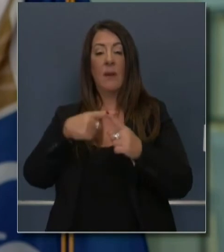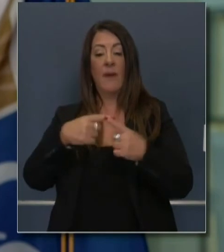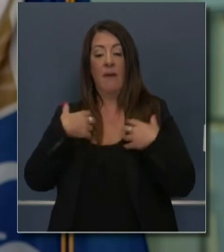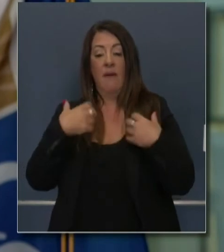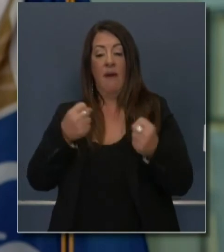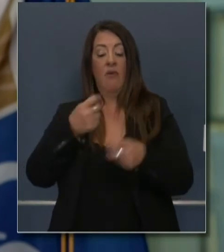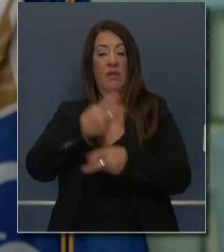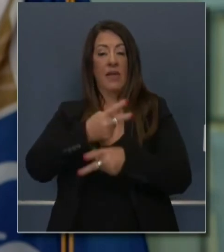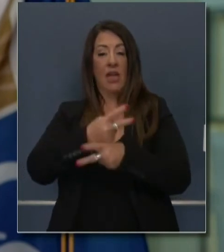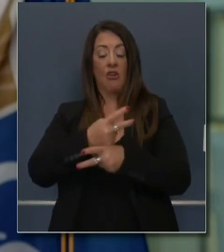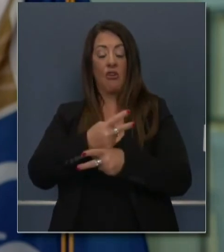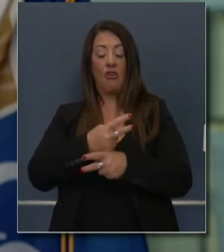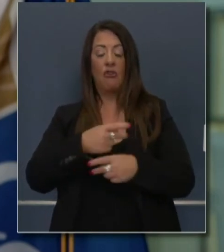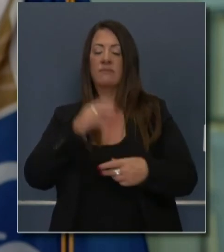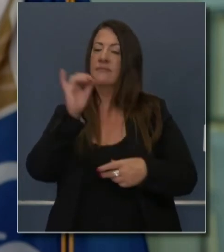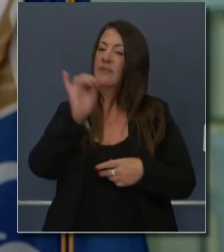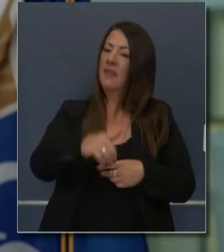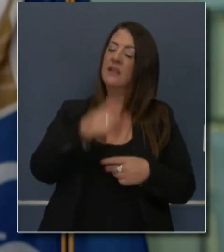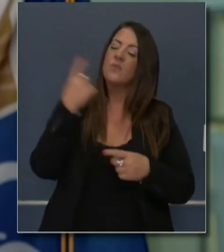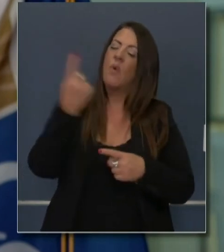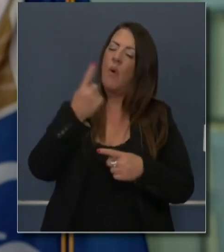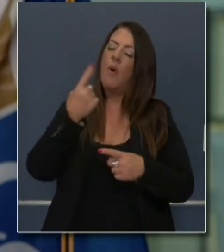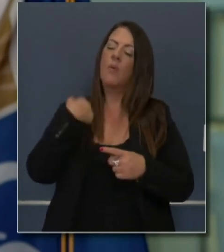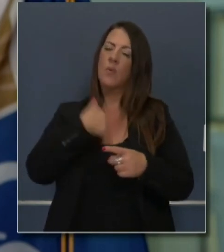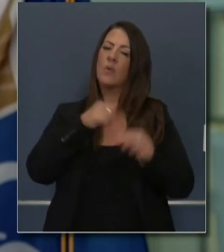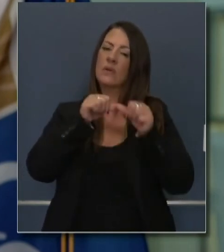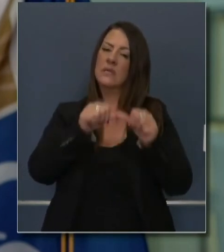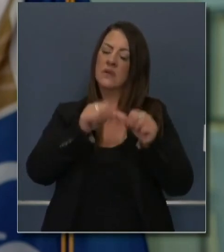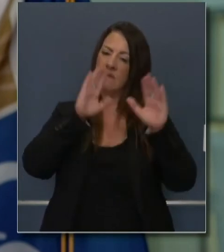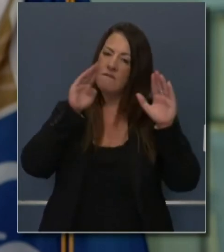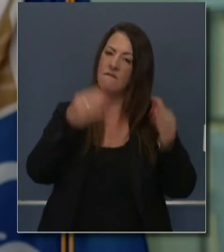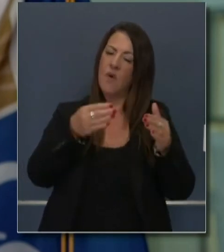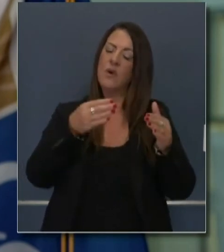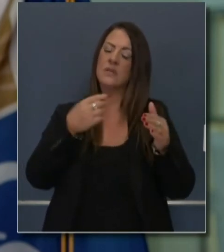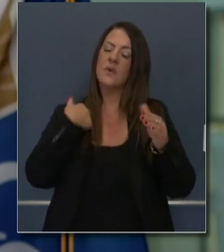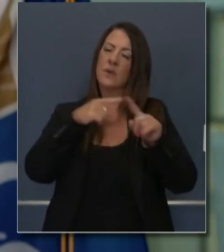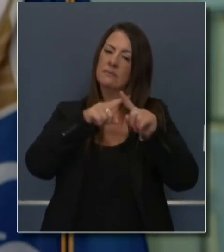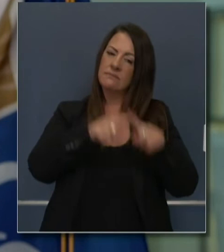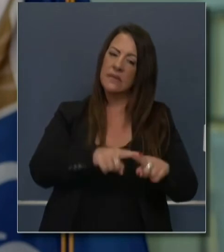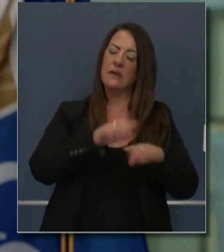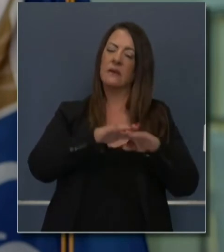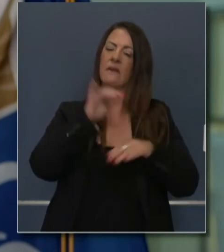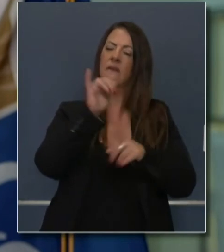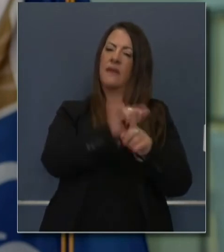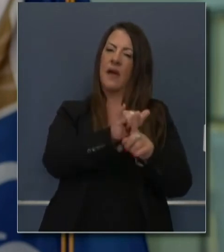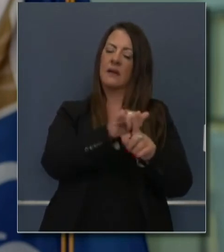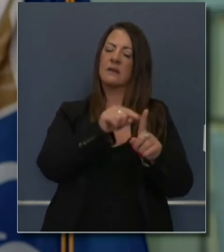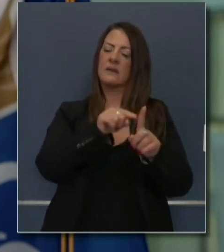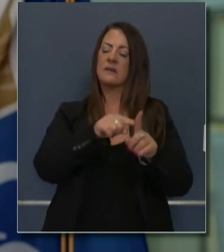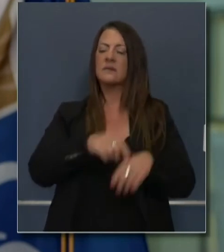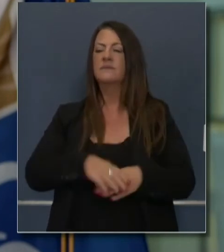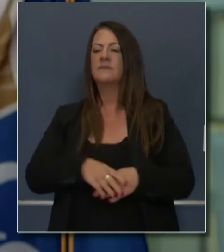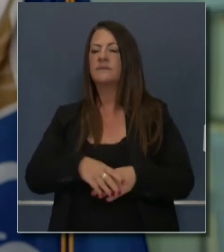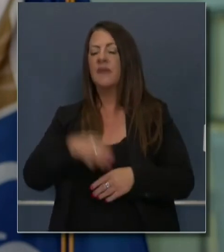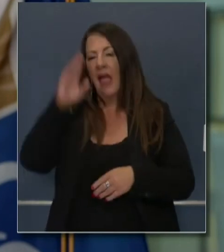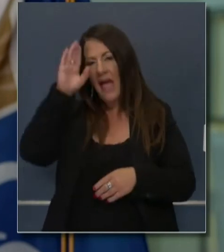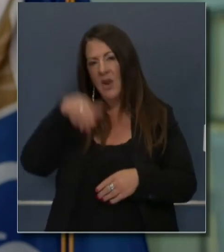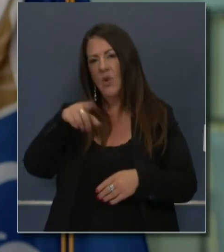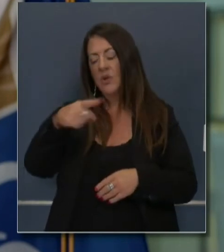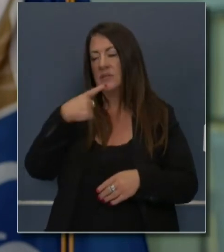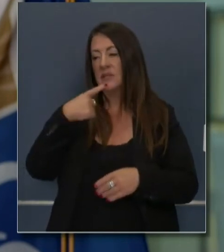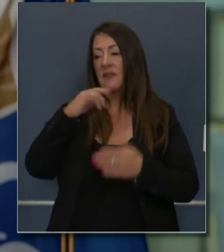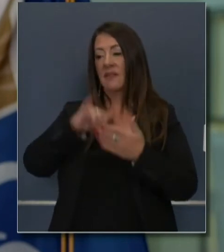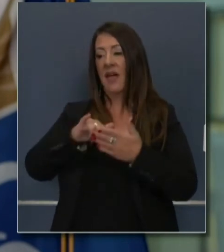foundationally we'll continue to focus on and continue to lead on. And I appreciate you highlighting the defense of the Affordable Care